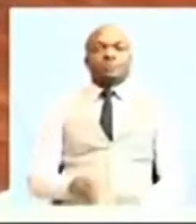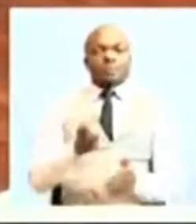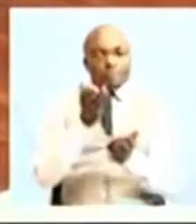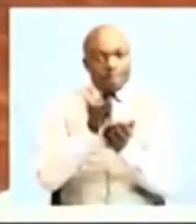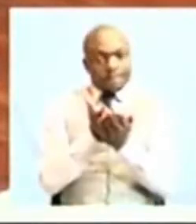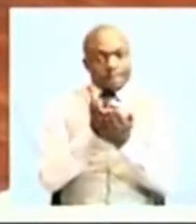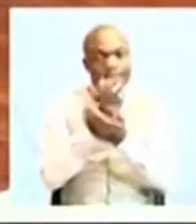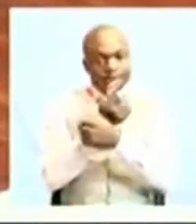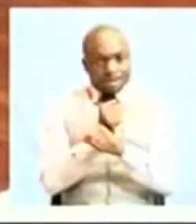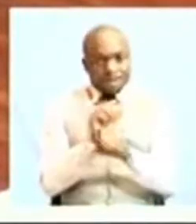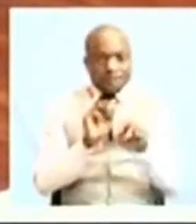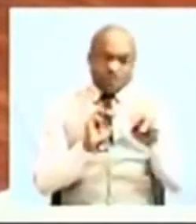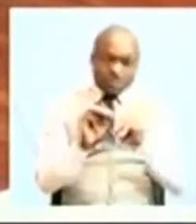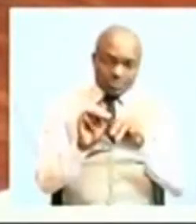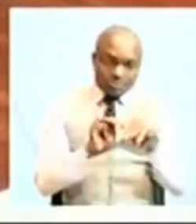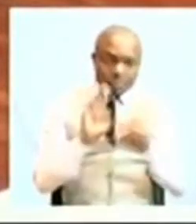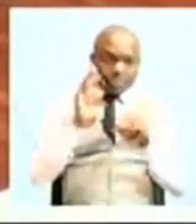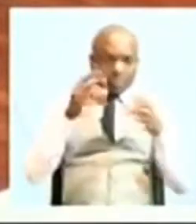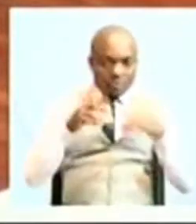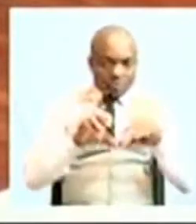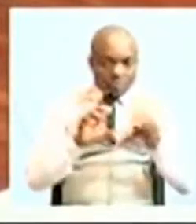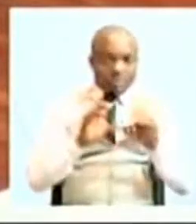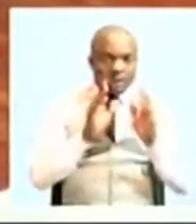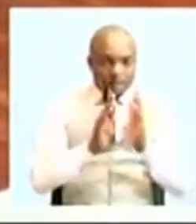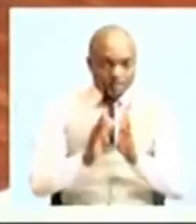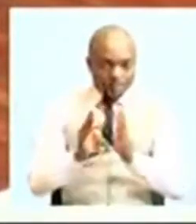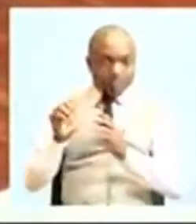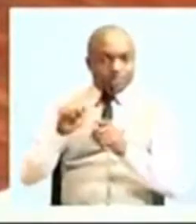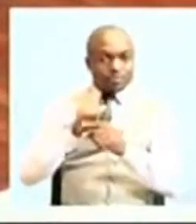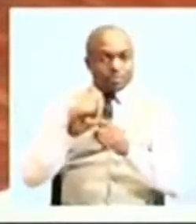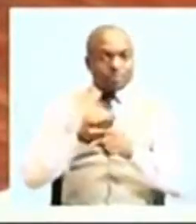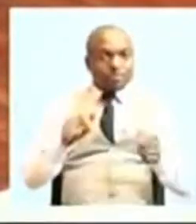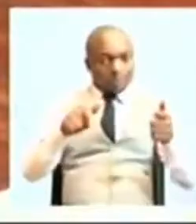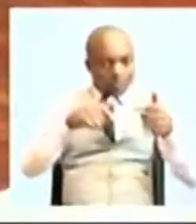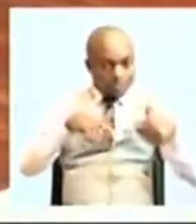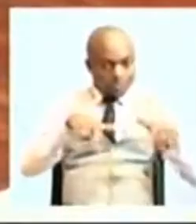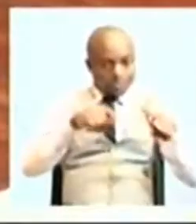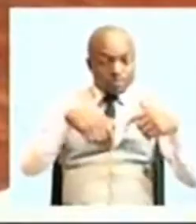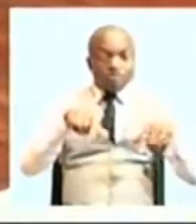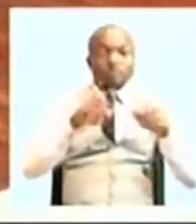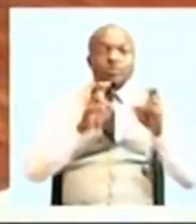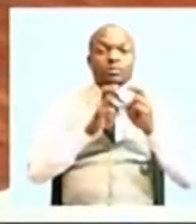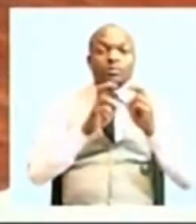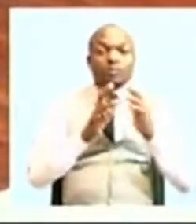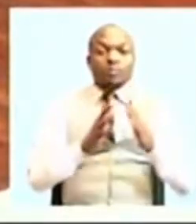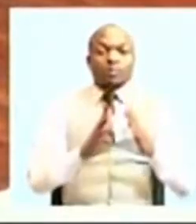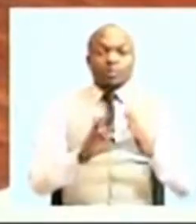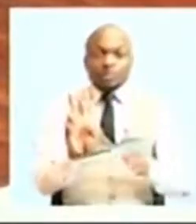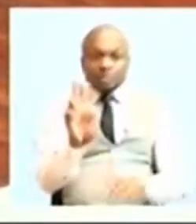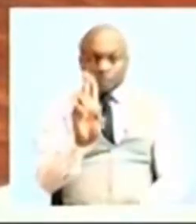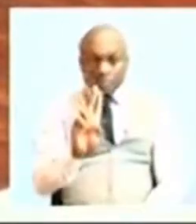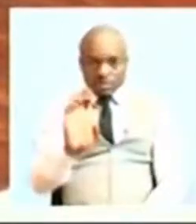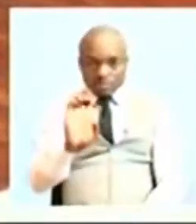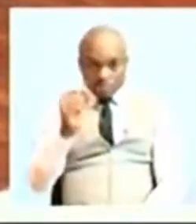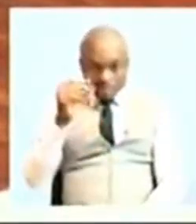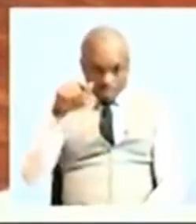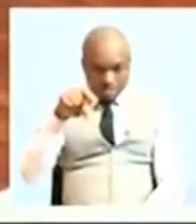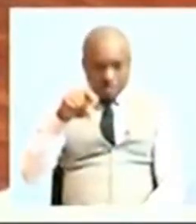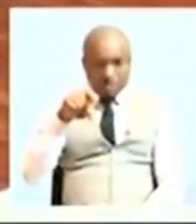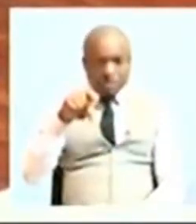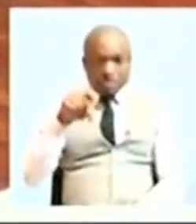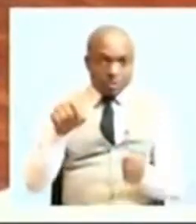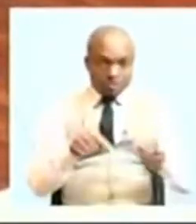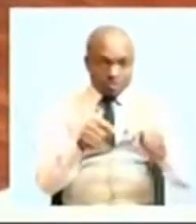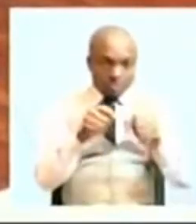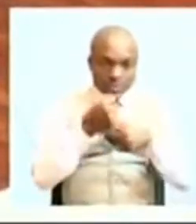Remedial measure. Management will continue organizing trainings for local contractors in the use of the EGP system to ensure that CDF